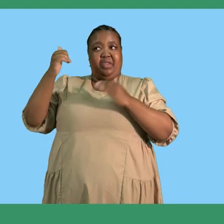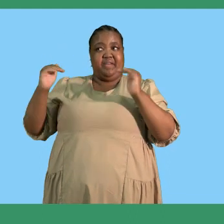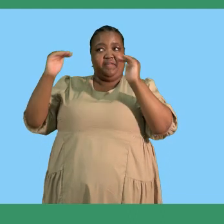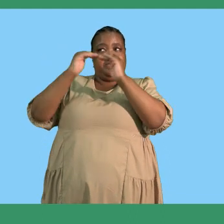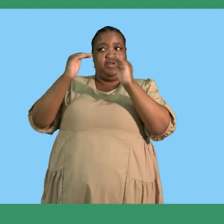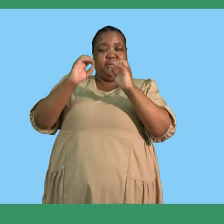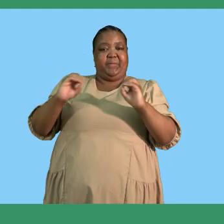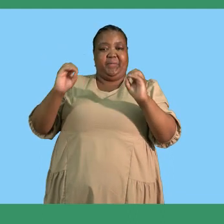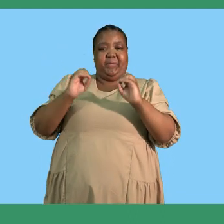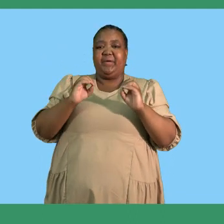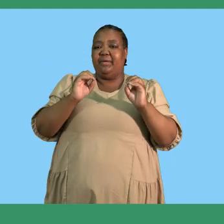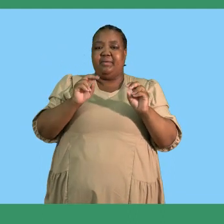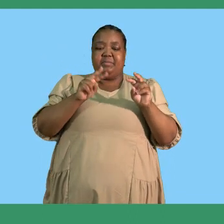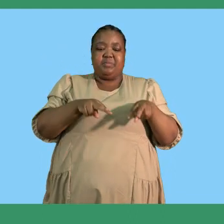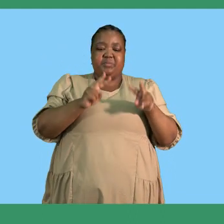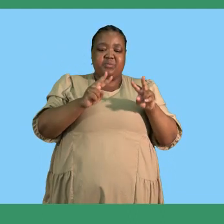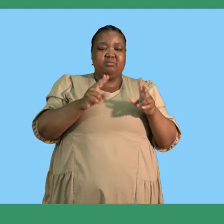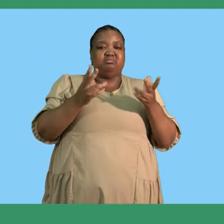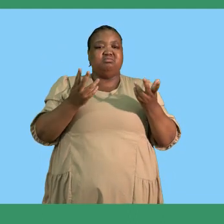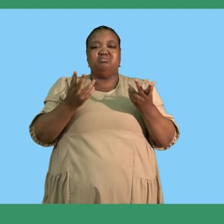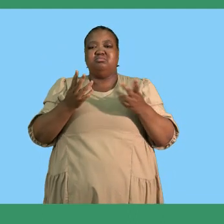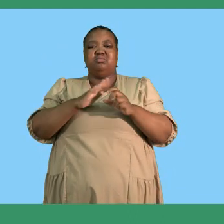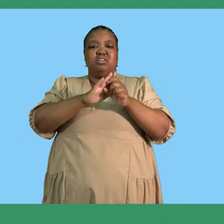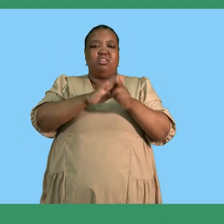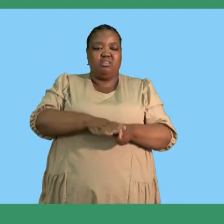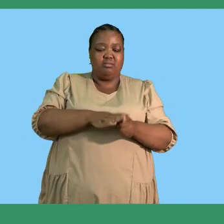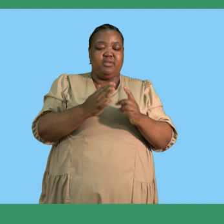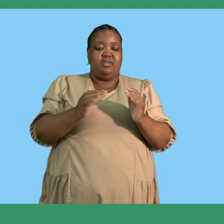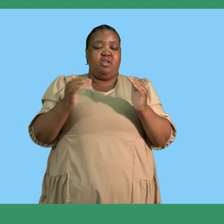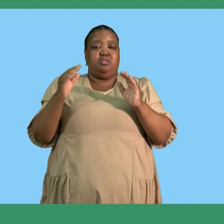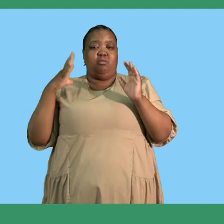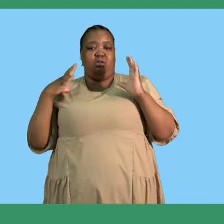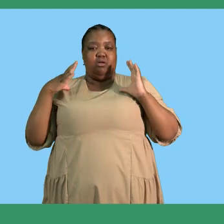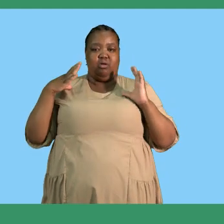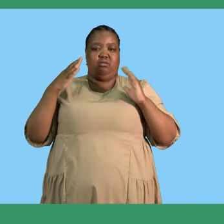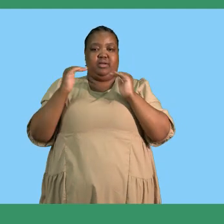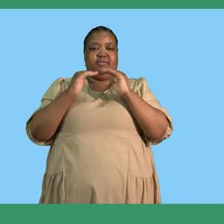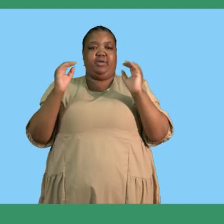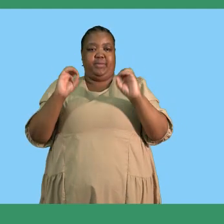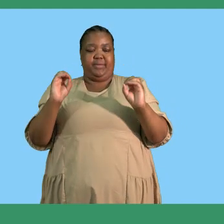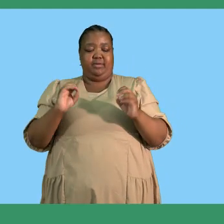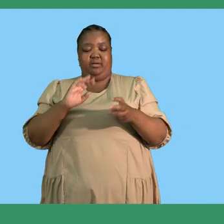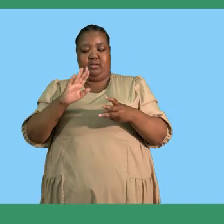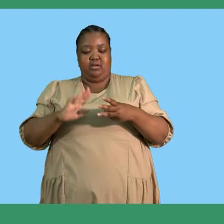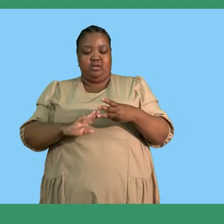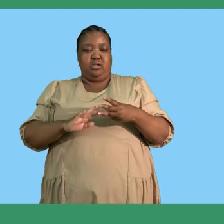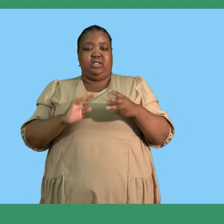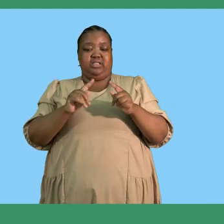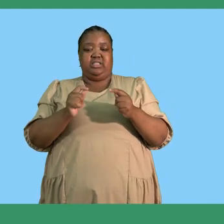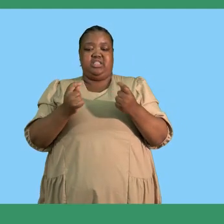employer. For example, discrimination and unfair workload. We then have team dynamics, which are